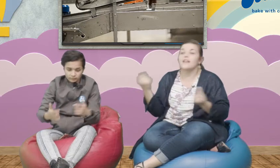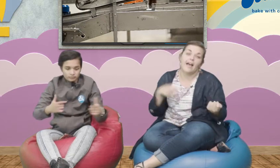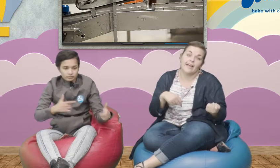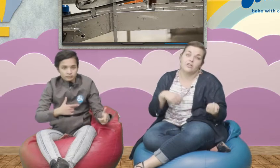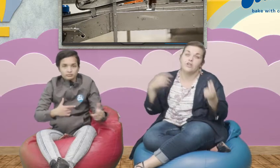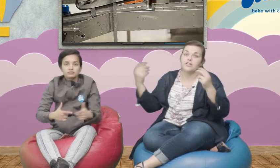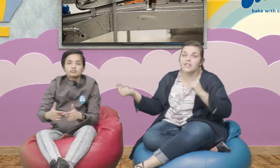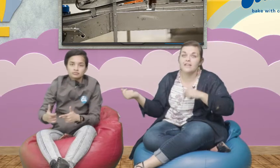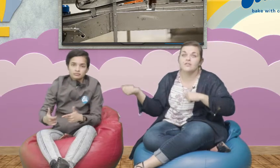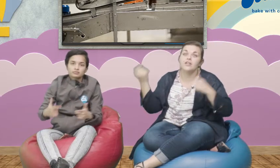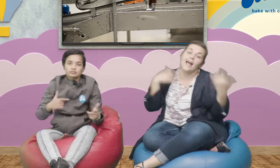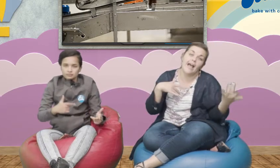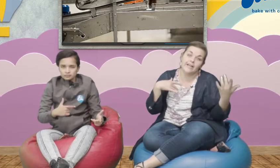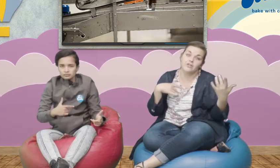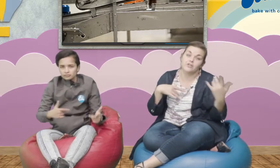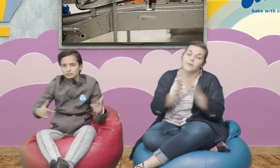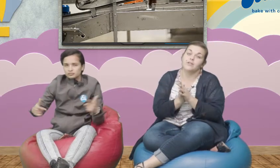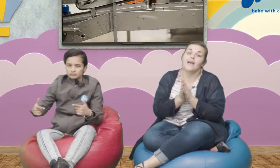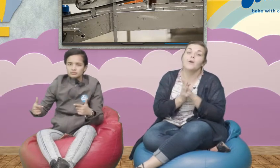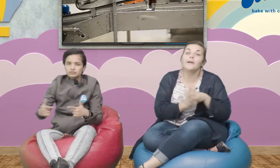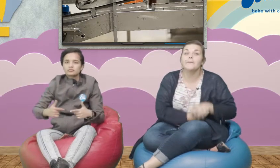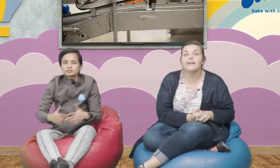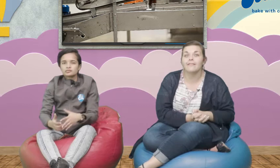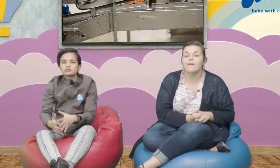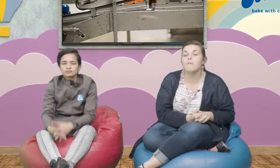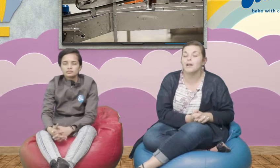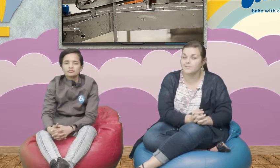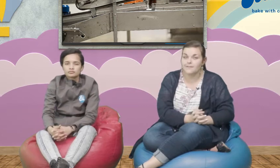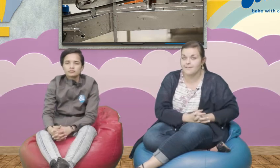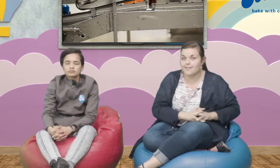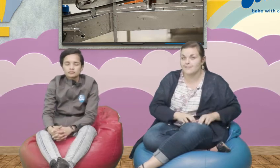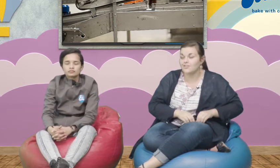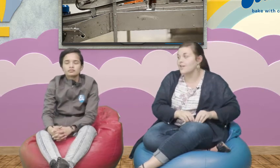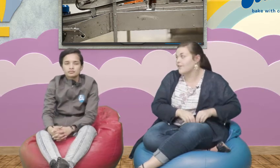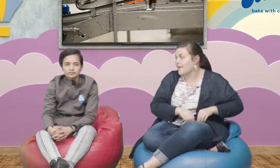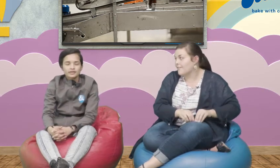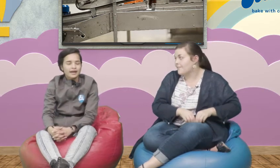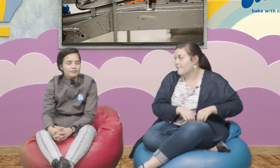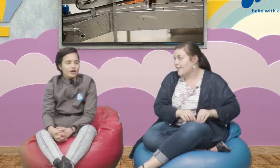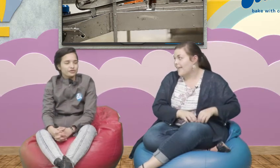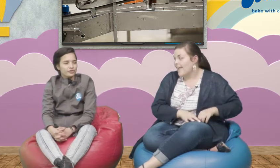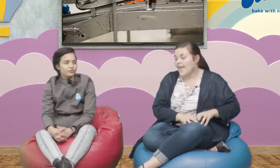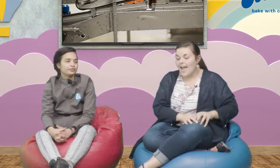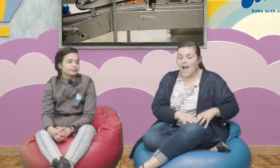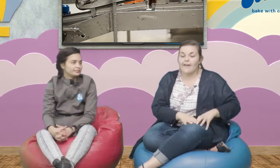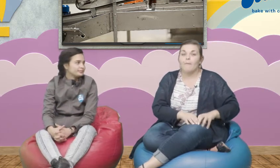turn, then I get a turn. She gets a turn, I get a turn. So we're going to see how quickly we can think of a bunch of different things. Jeannie, are you ready? I'm ready. Okay, one,